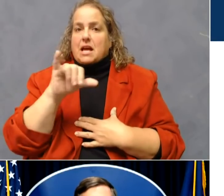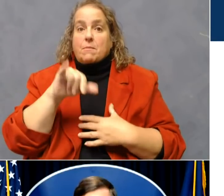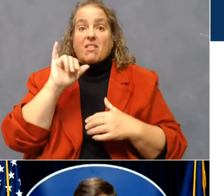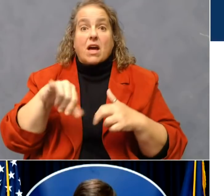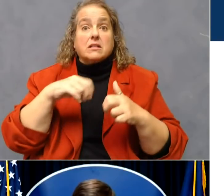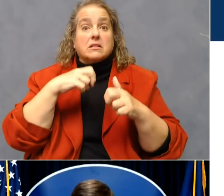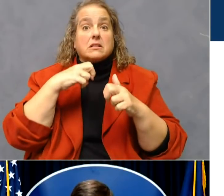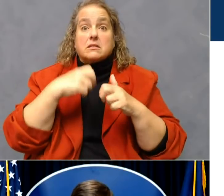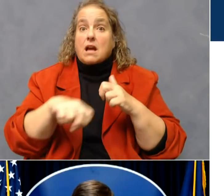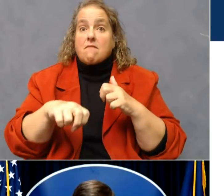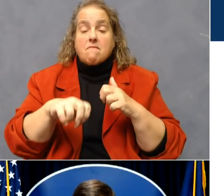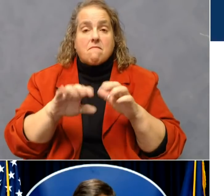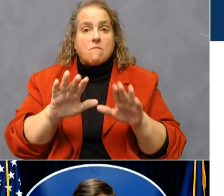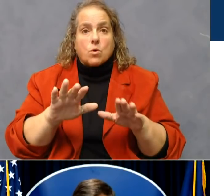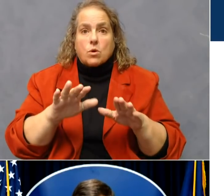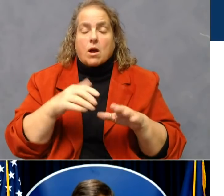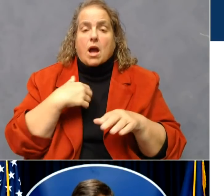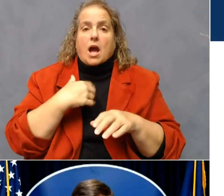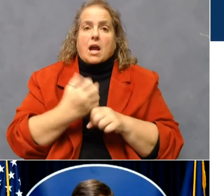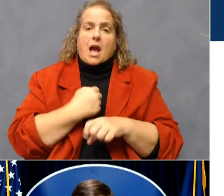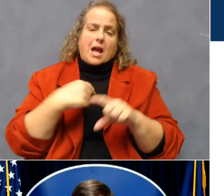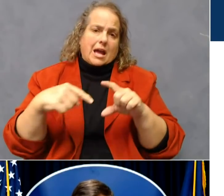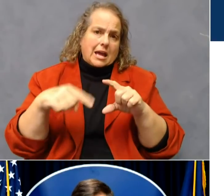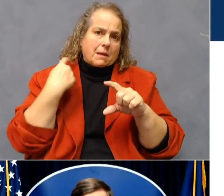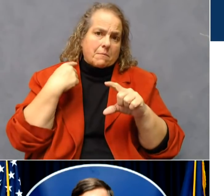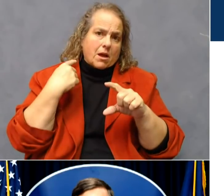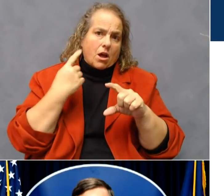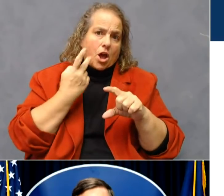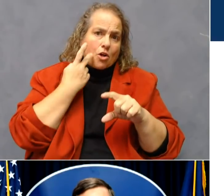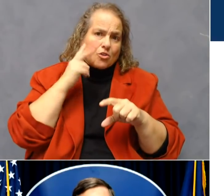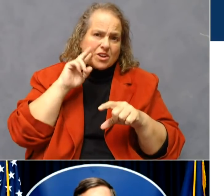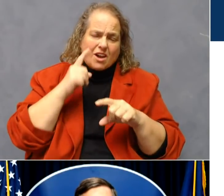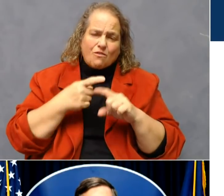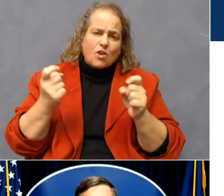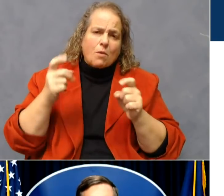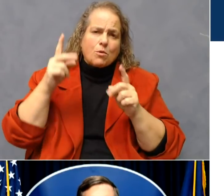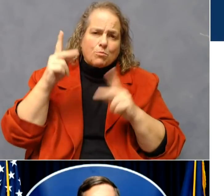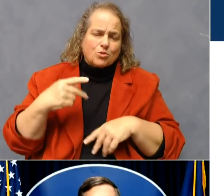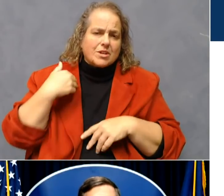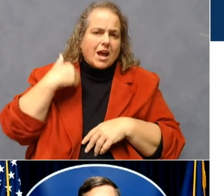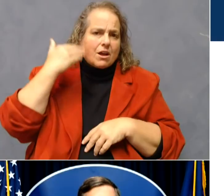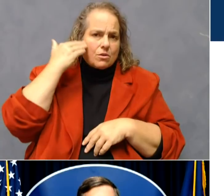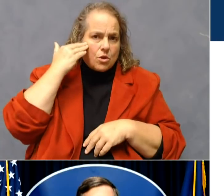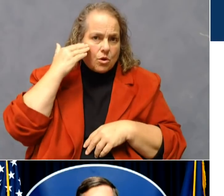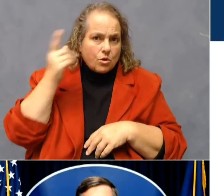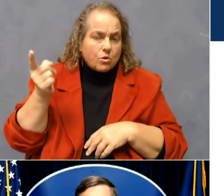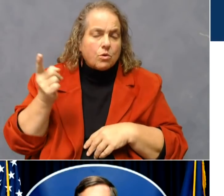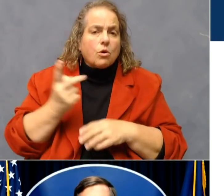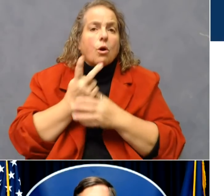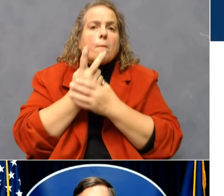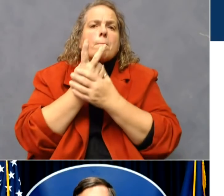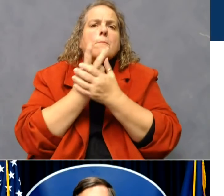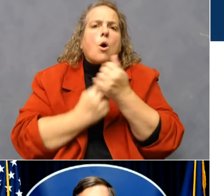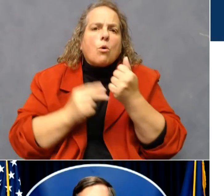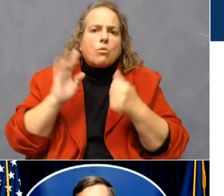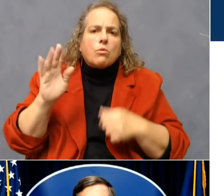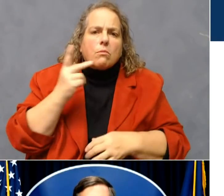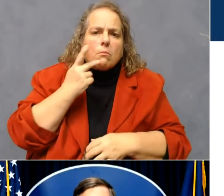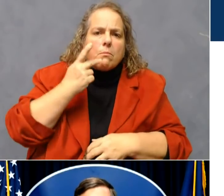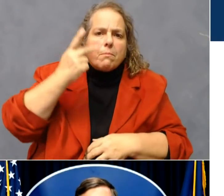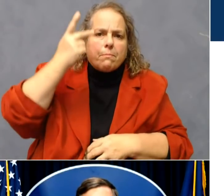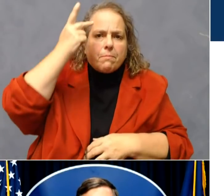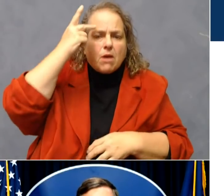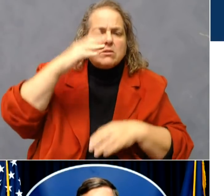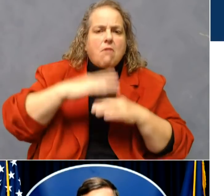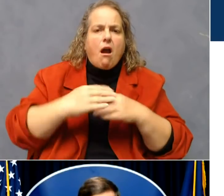the other day from an acquaintance who has both parents on ventilators right